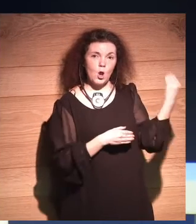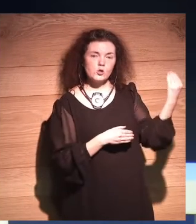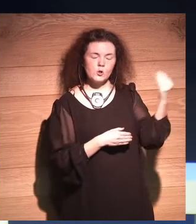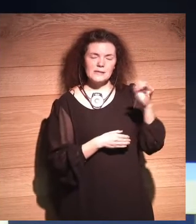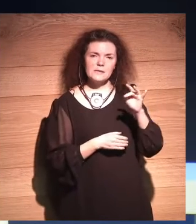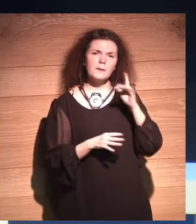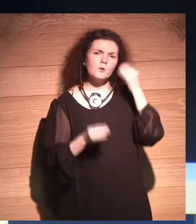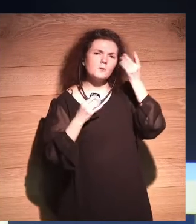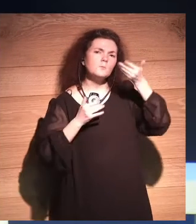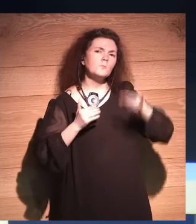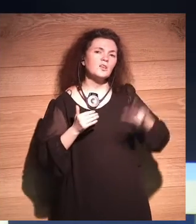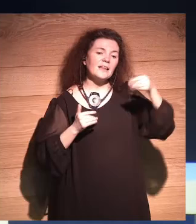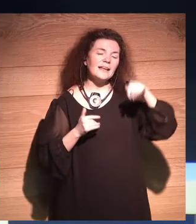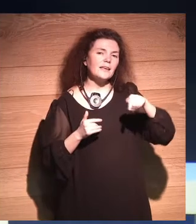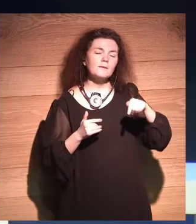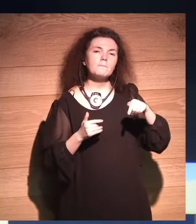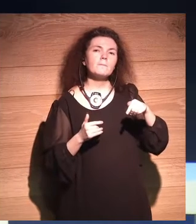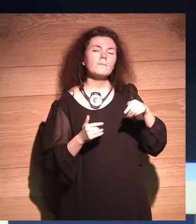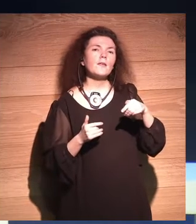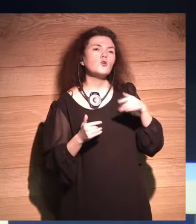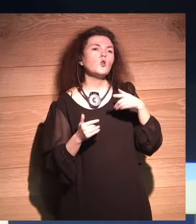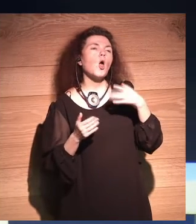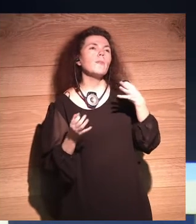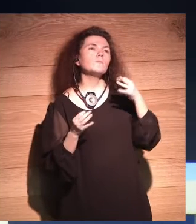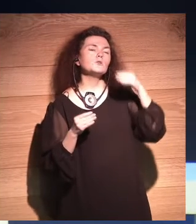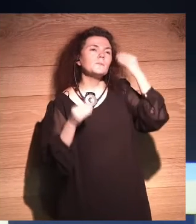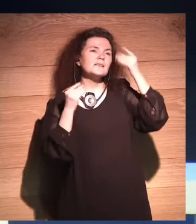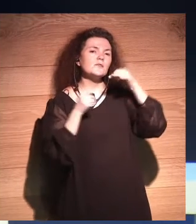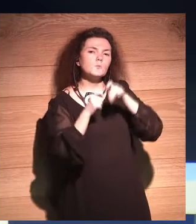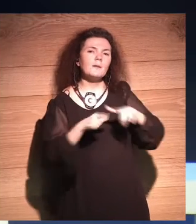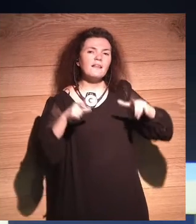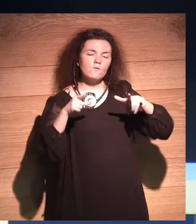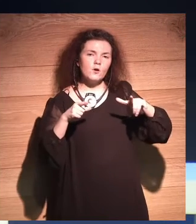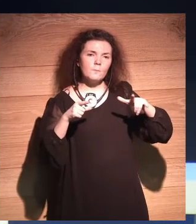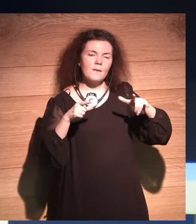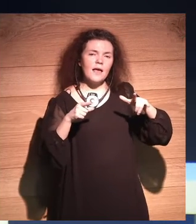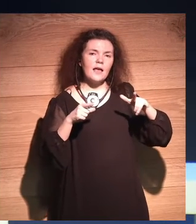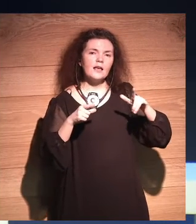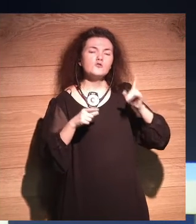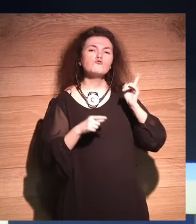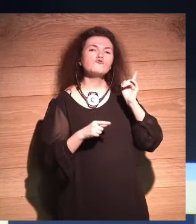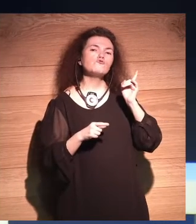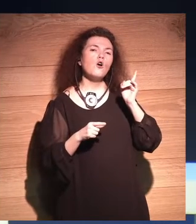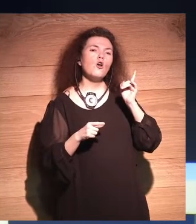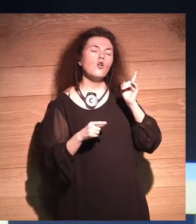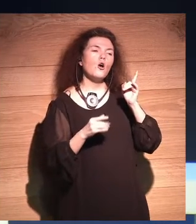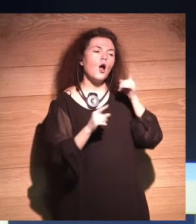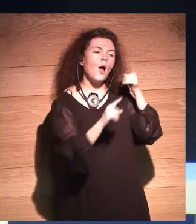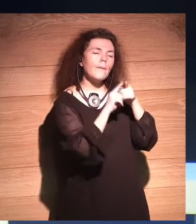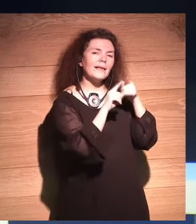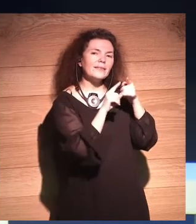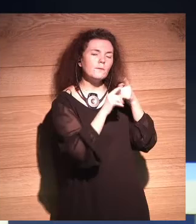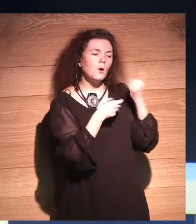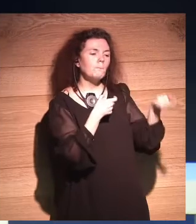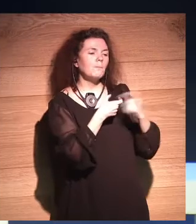that we shouldn't see these as being platforms that are only about engaging young people. Now, there is a